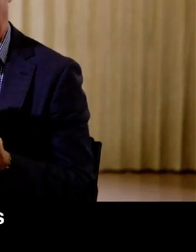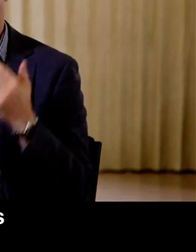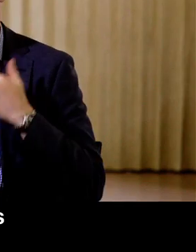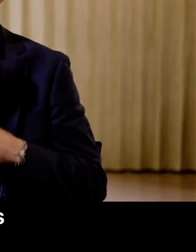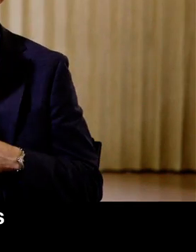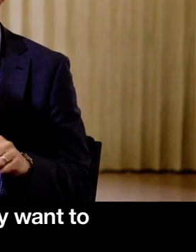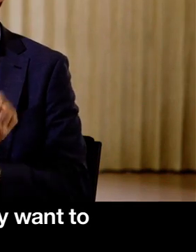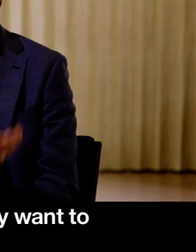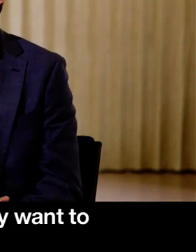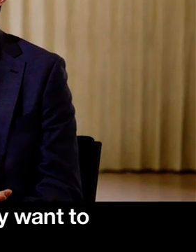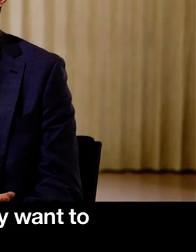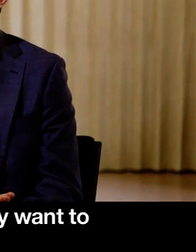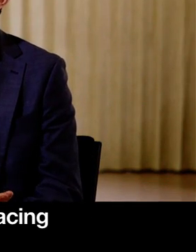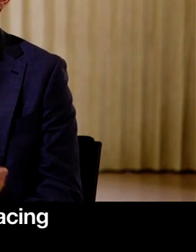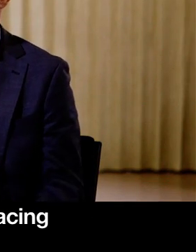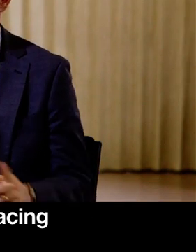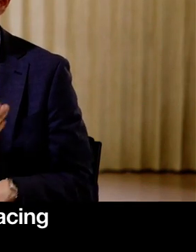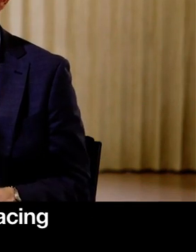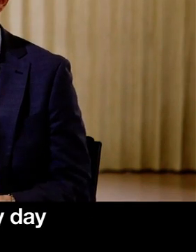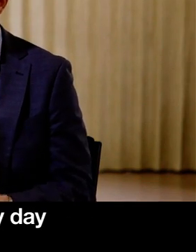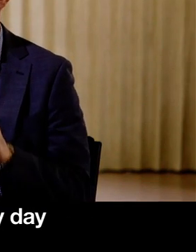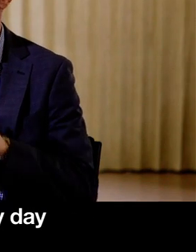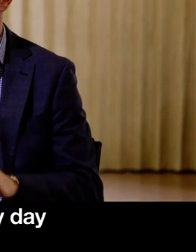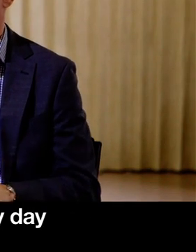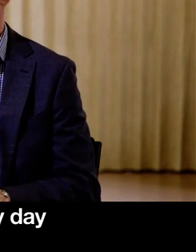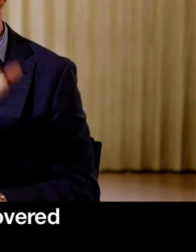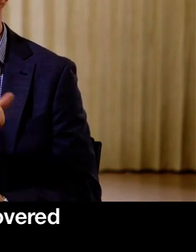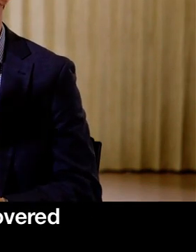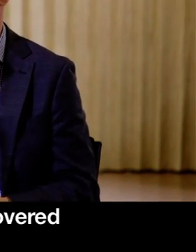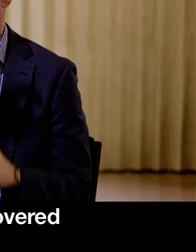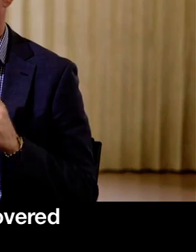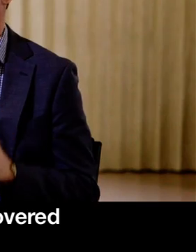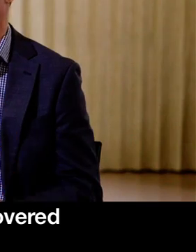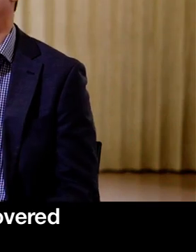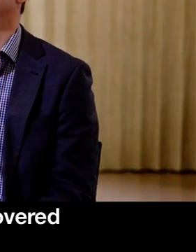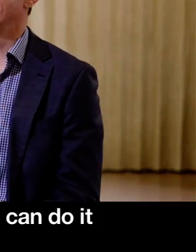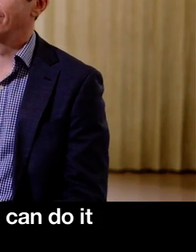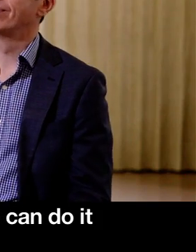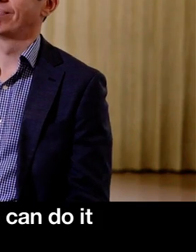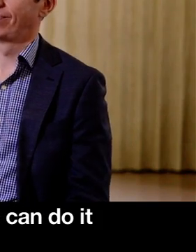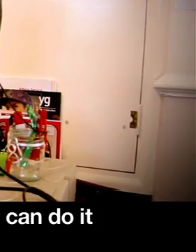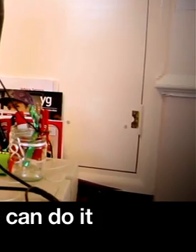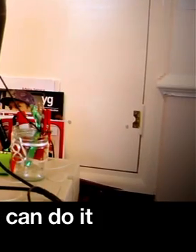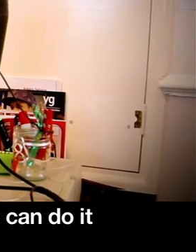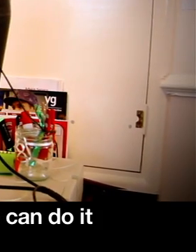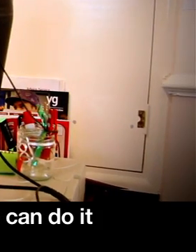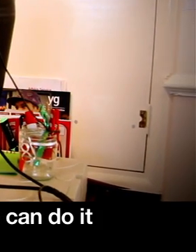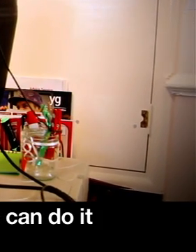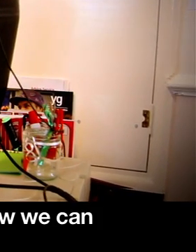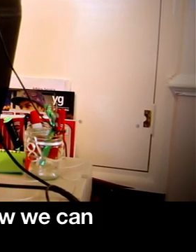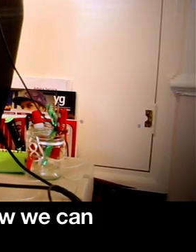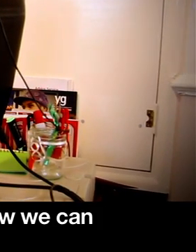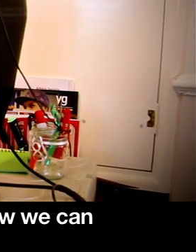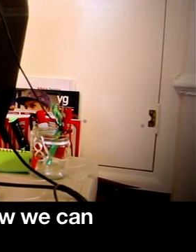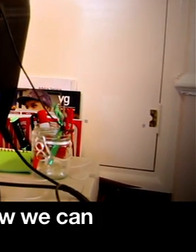they set up their own businesses, they can do things how they want to. They don't have to keep facing the same problems every day. And that's how they discovered, actually, doing it ourselves, we can